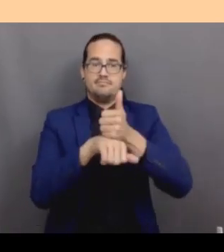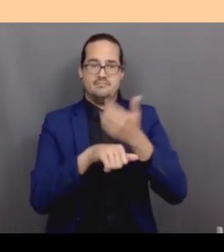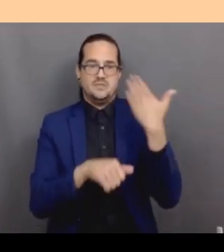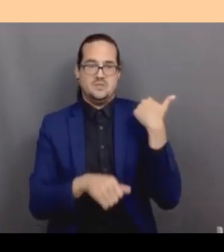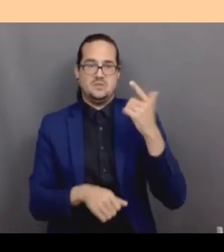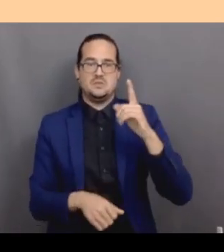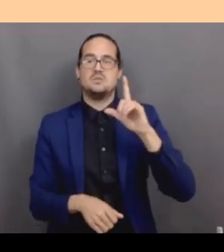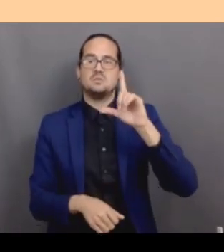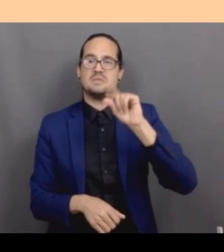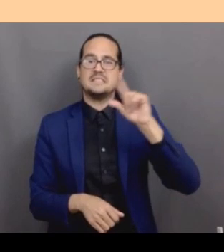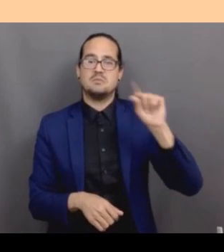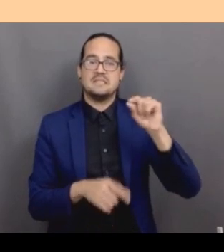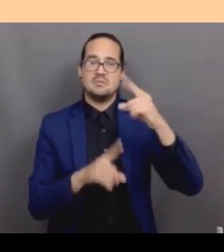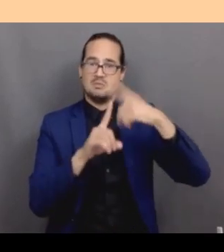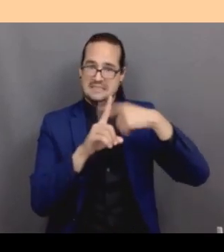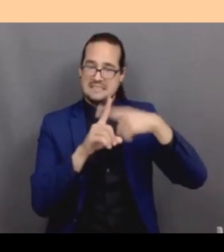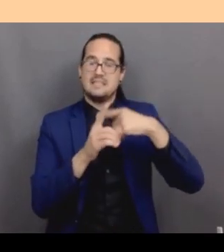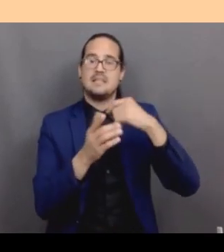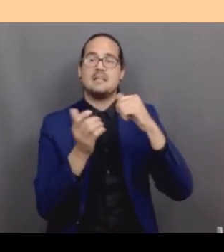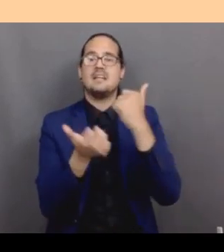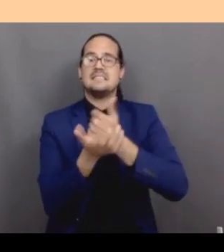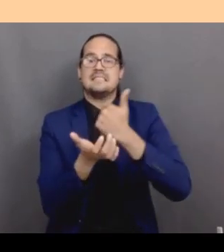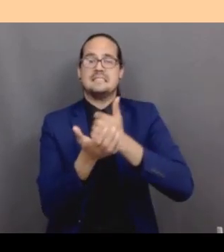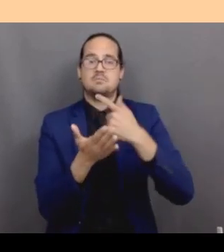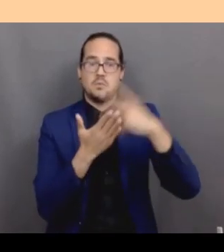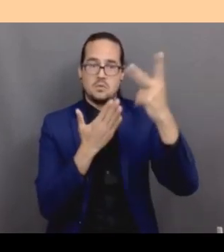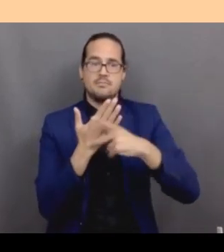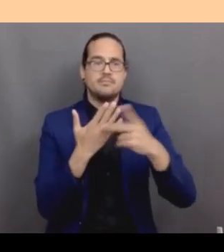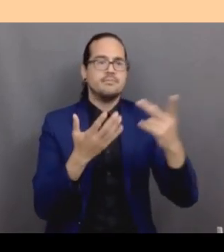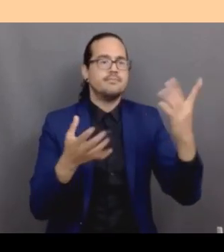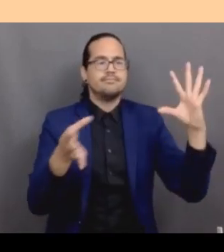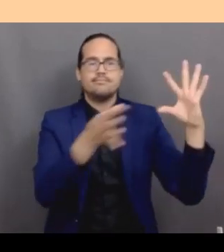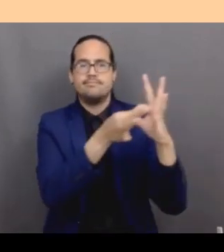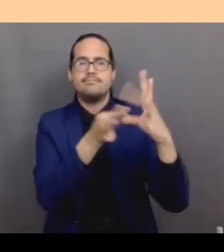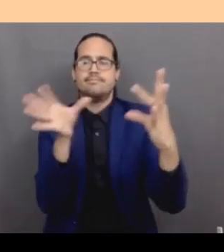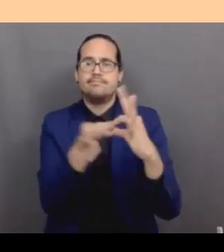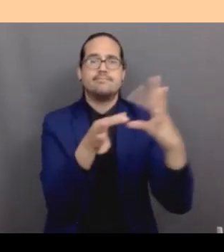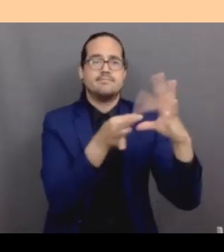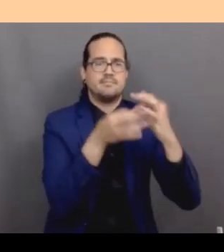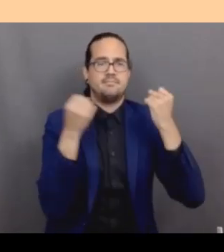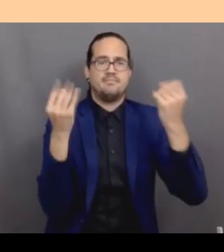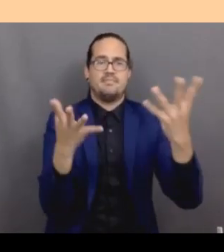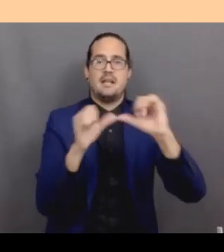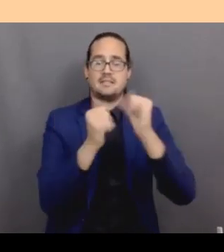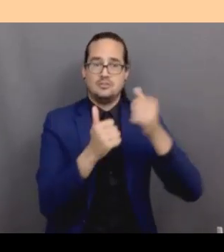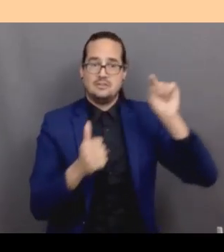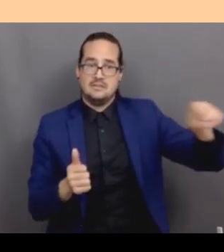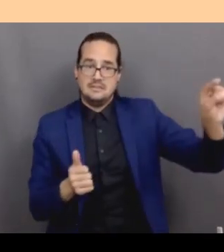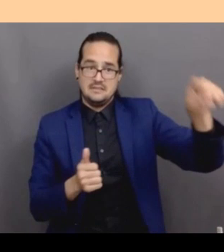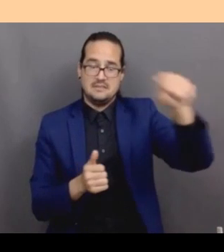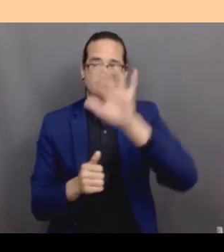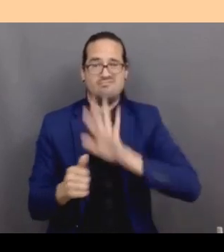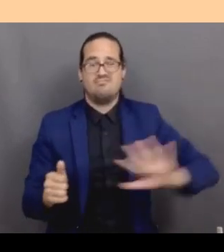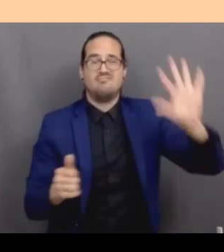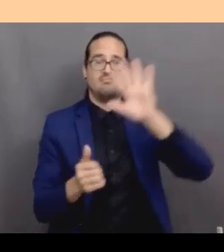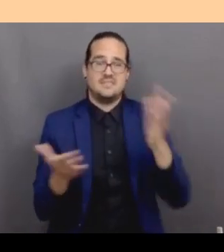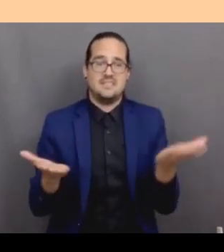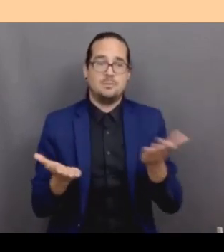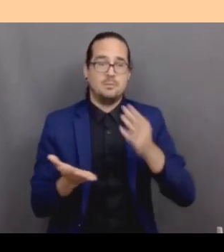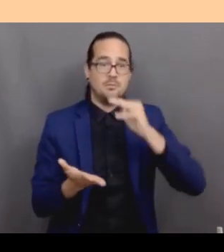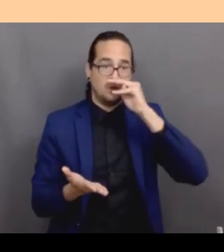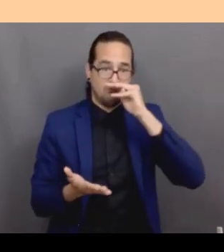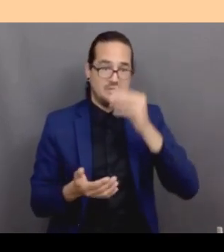partnership of multiple agencies across the county, from Ritter Center, Adopt a